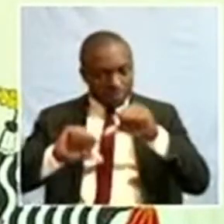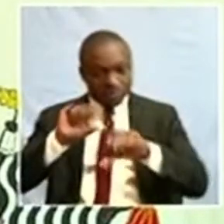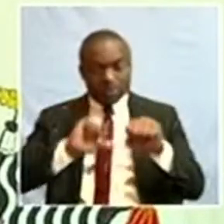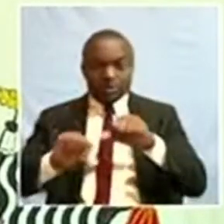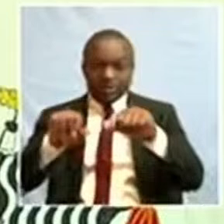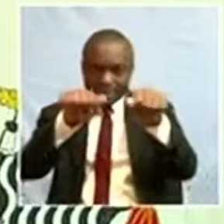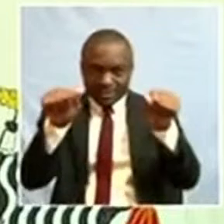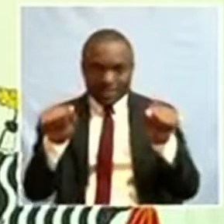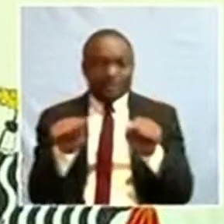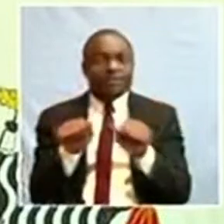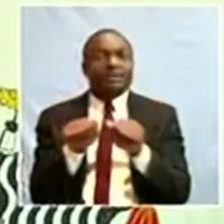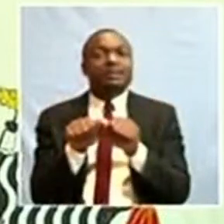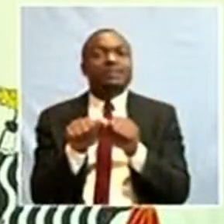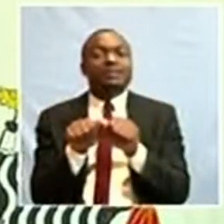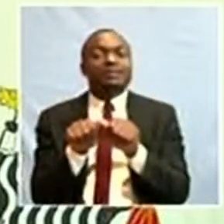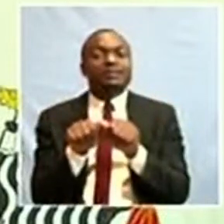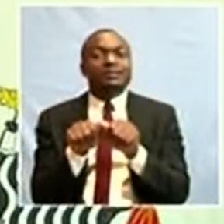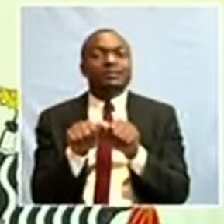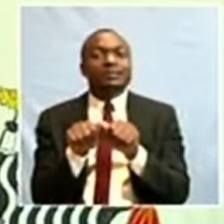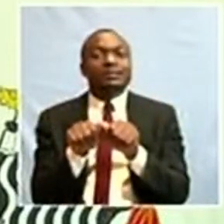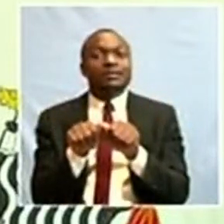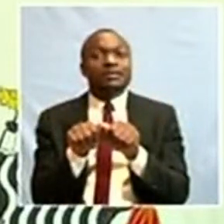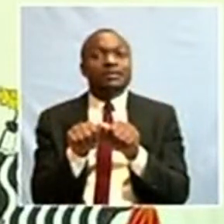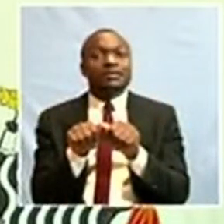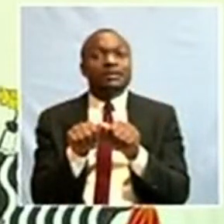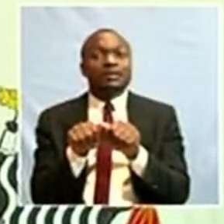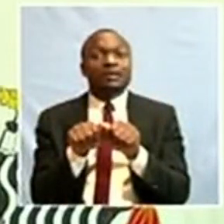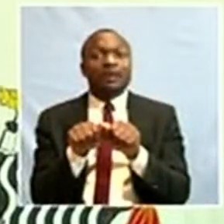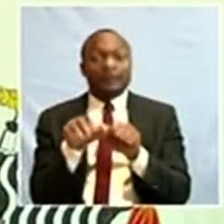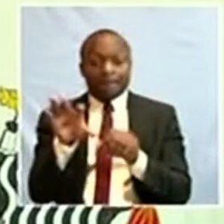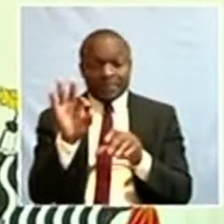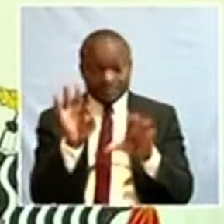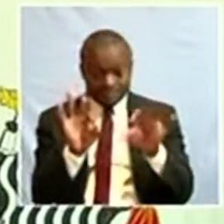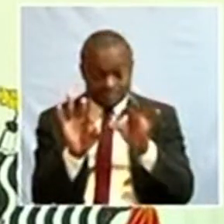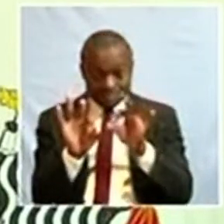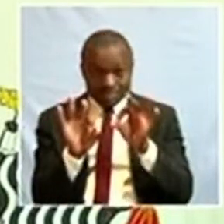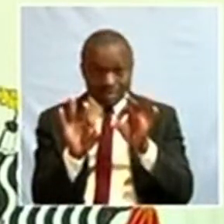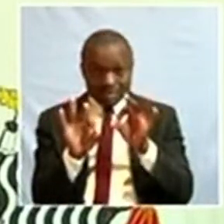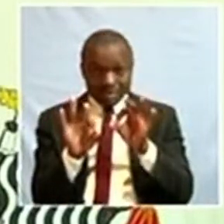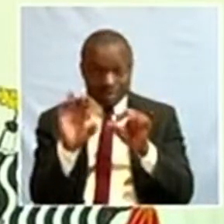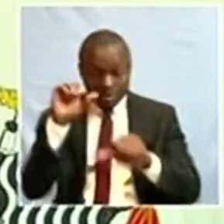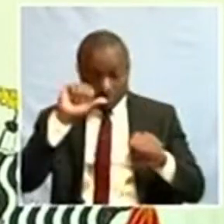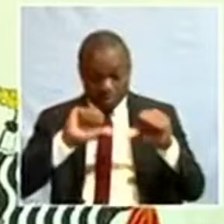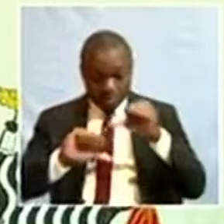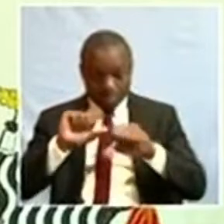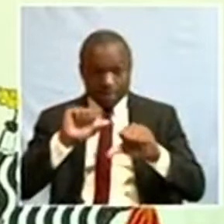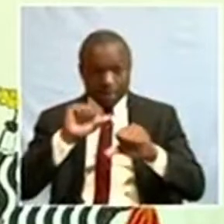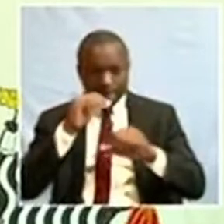are established, and the audit procedures